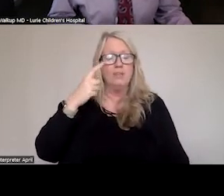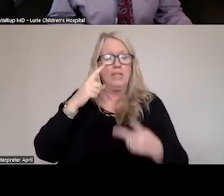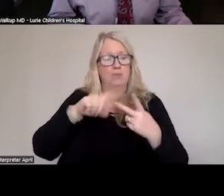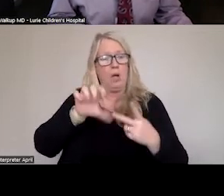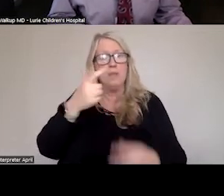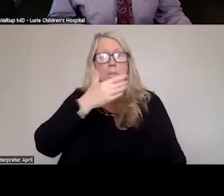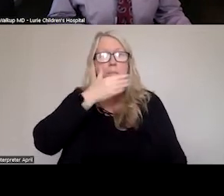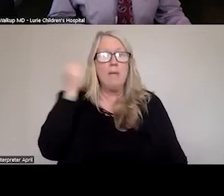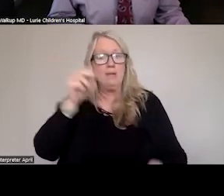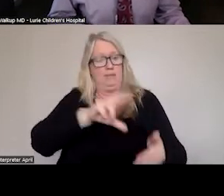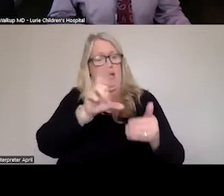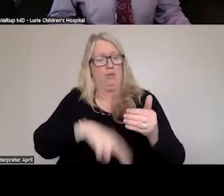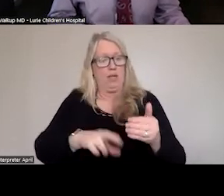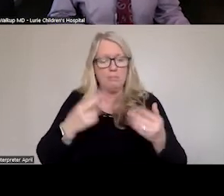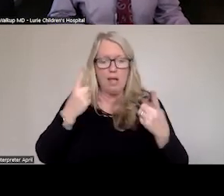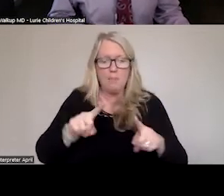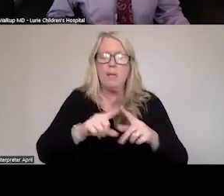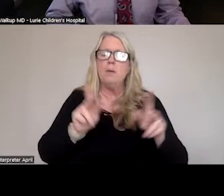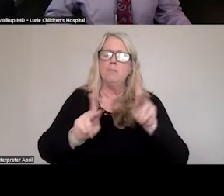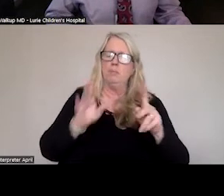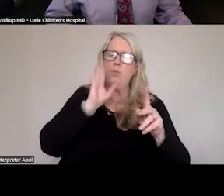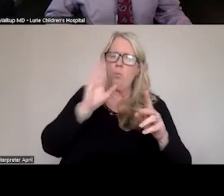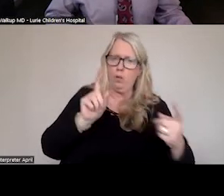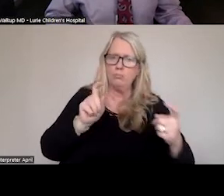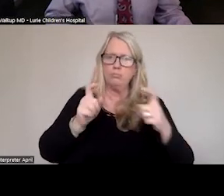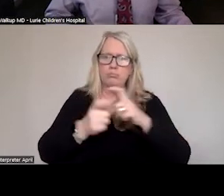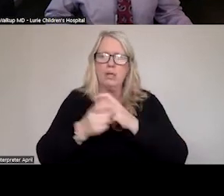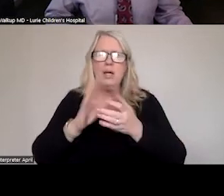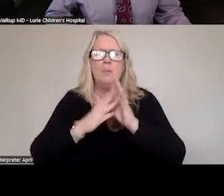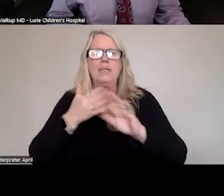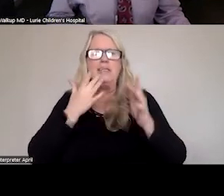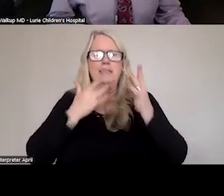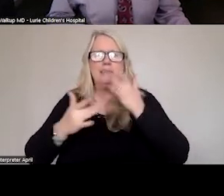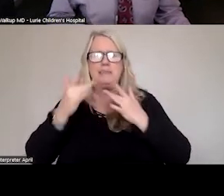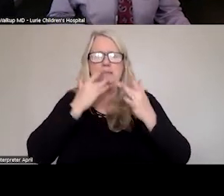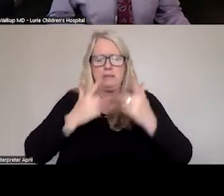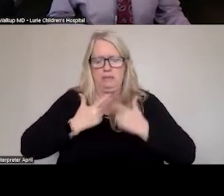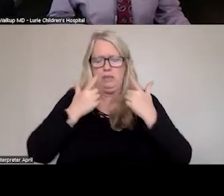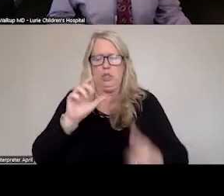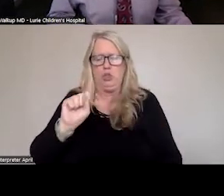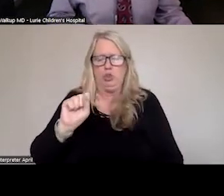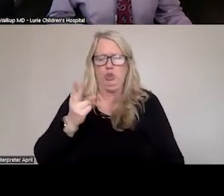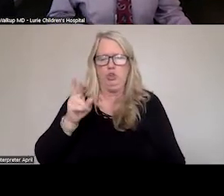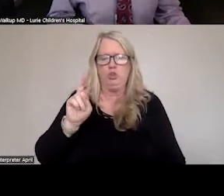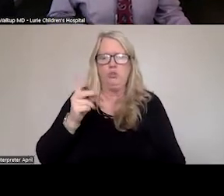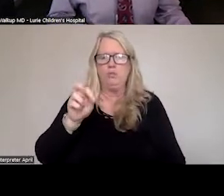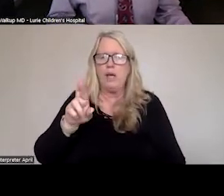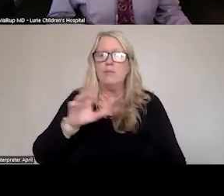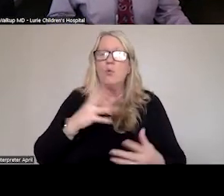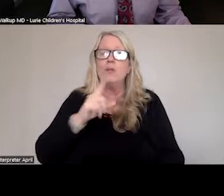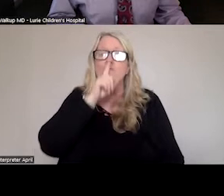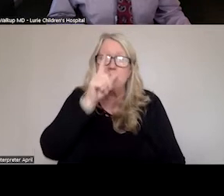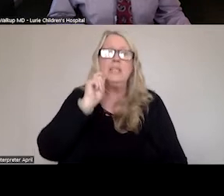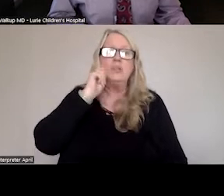best outcomes occur, is people transition to a place of survivorship or survivorhood. And then what's really cool, and what we've learned